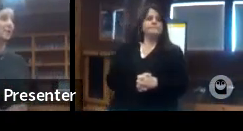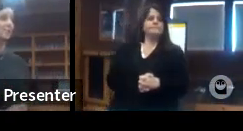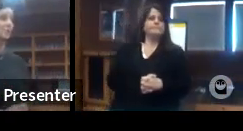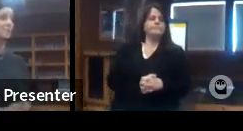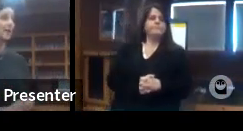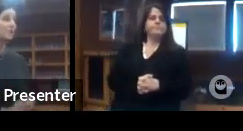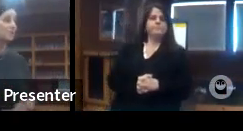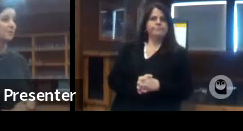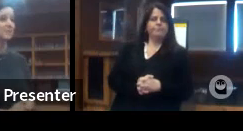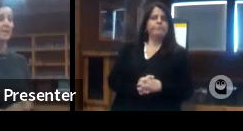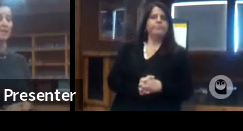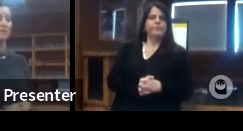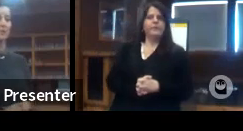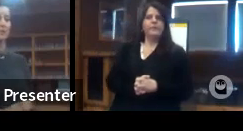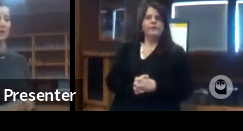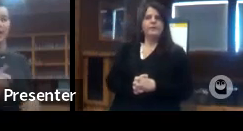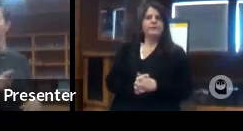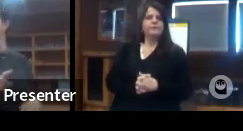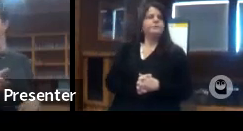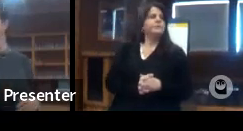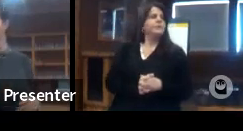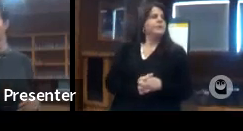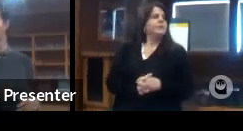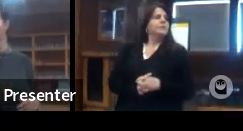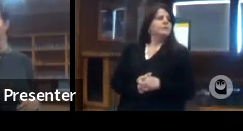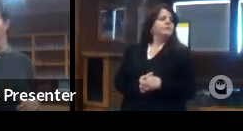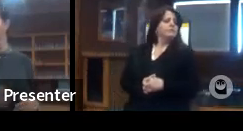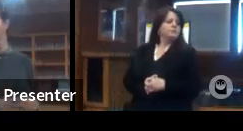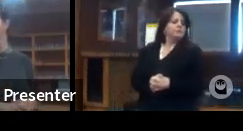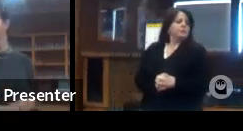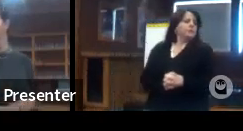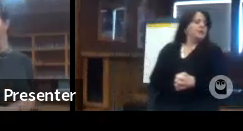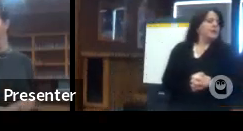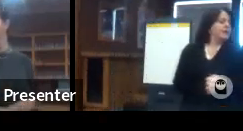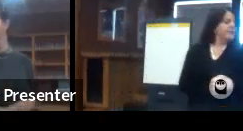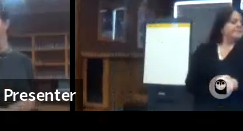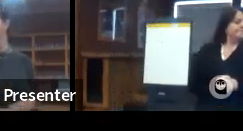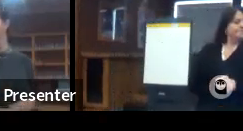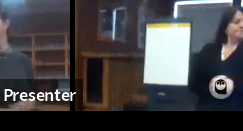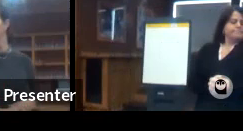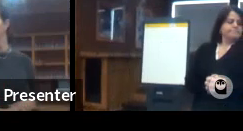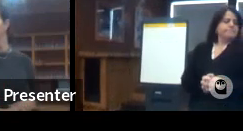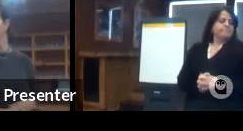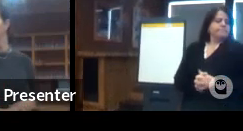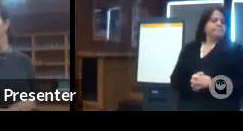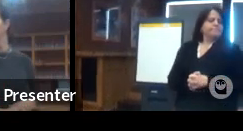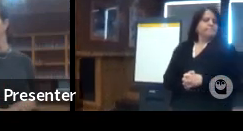that workshopping it will be helpful. So I think, do you have any further instructions?